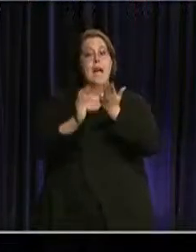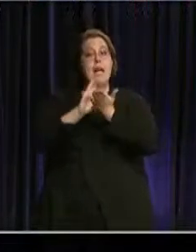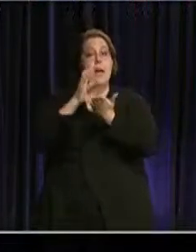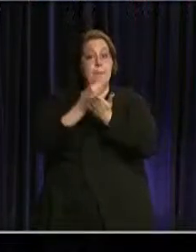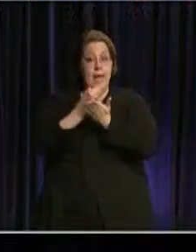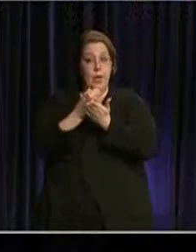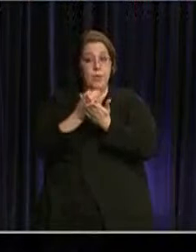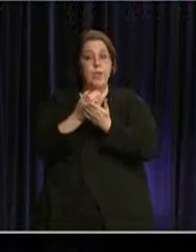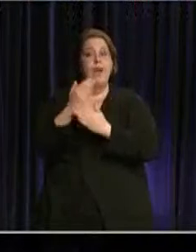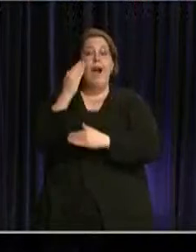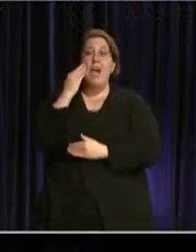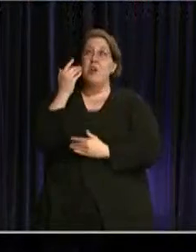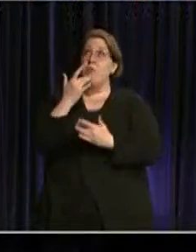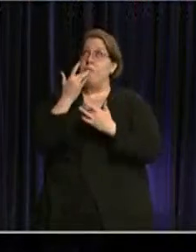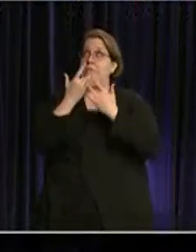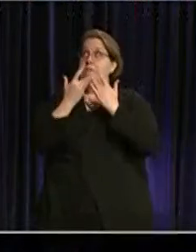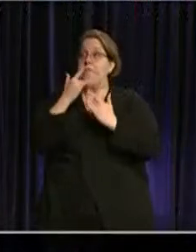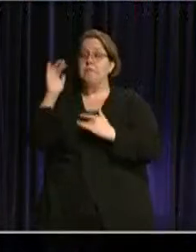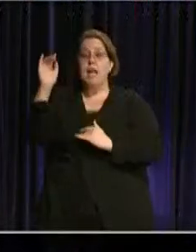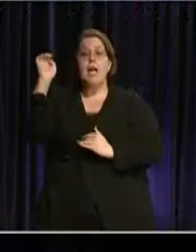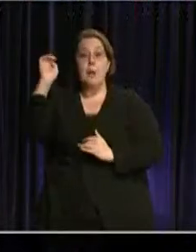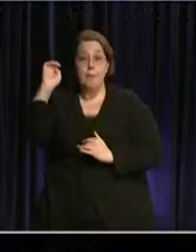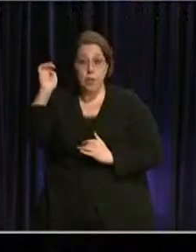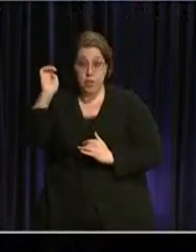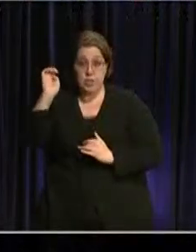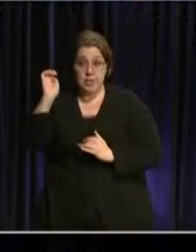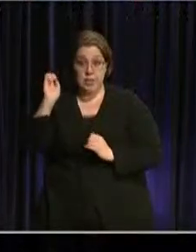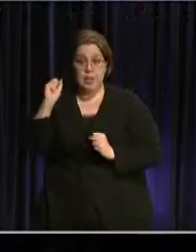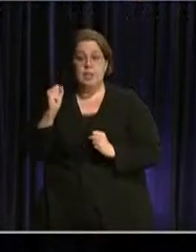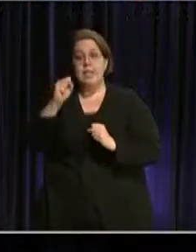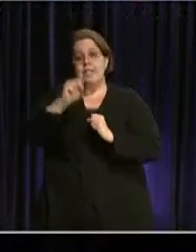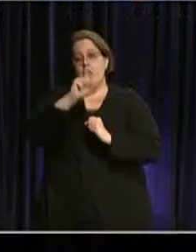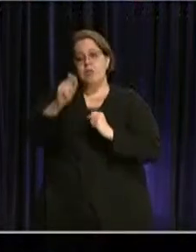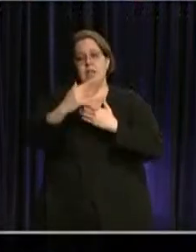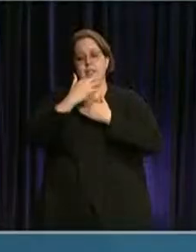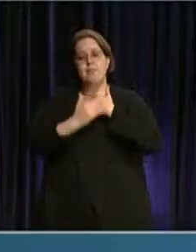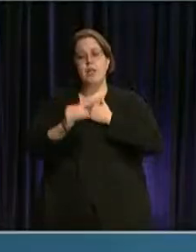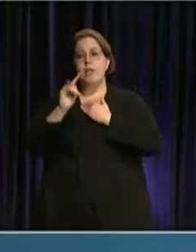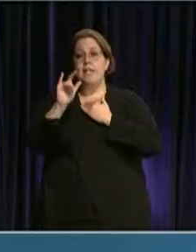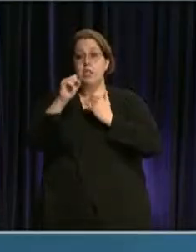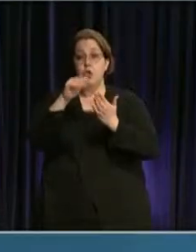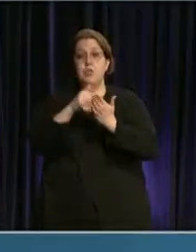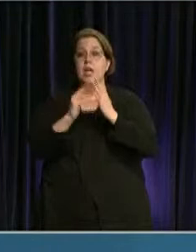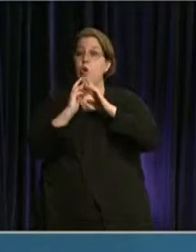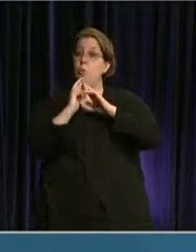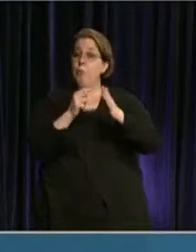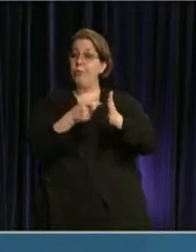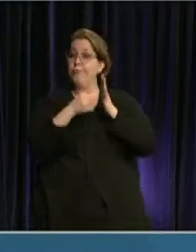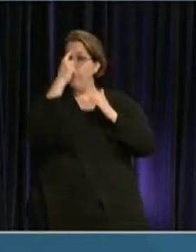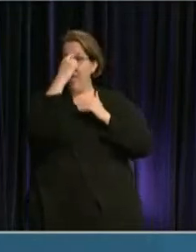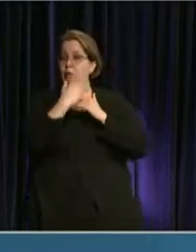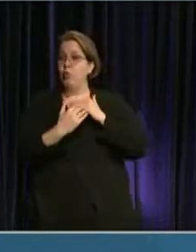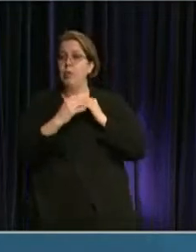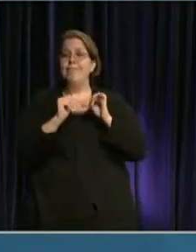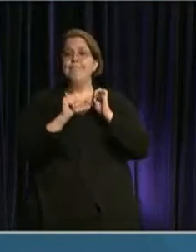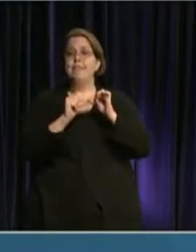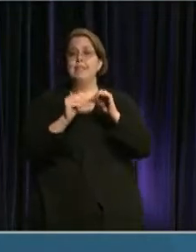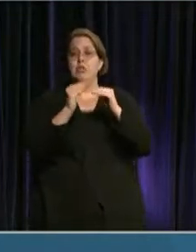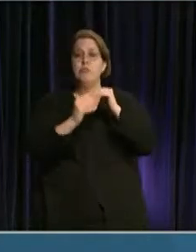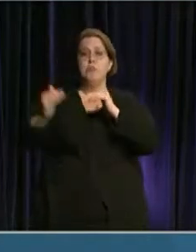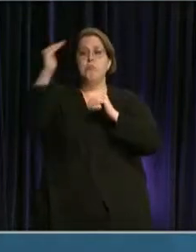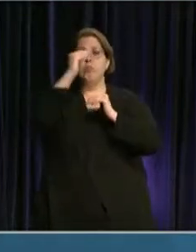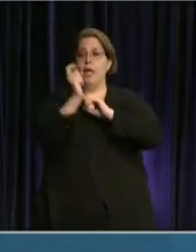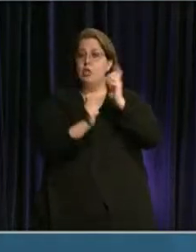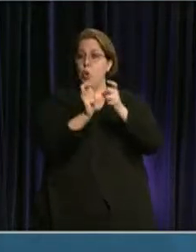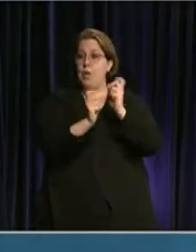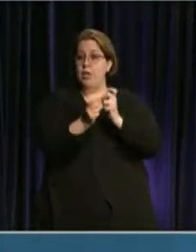another emergency that we've been dealing with in our Bexar County area. The South Texas Blood and Tissue Center reports that the demand for blood continues to exceed donations,